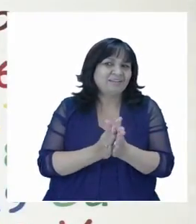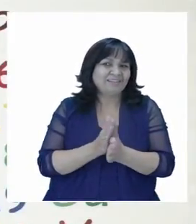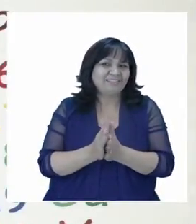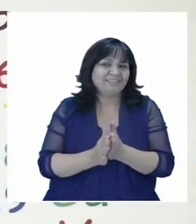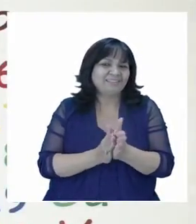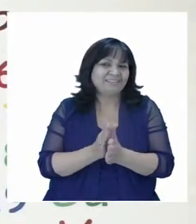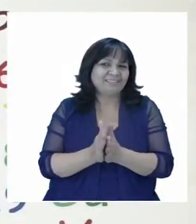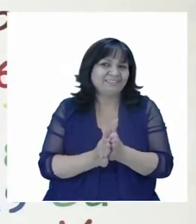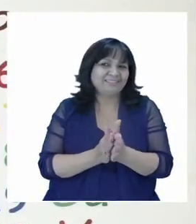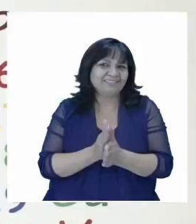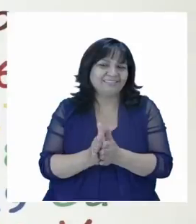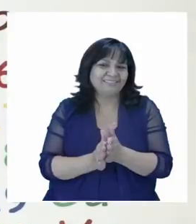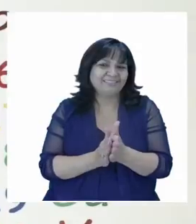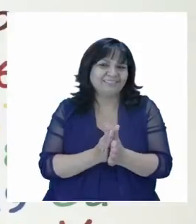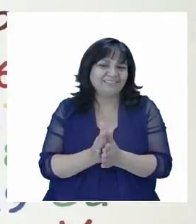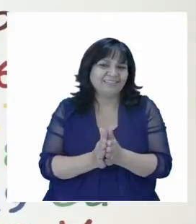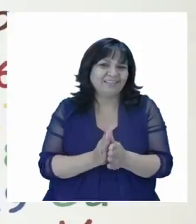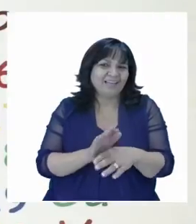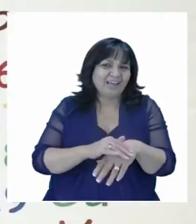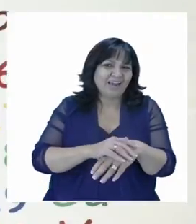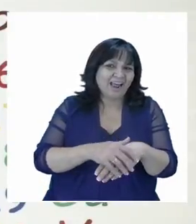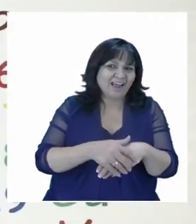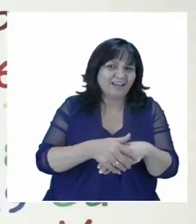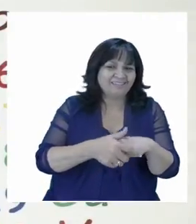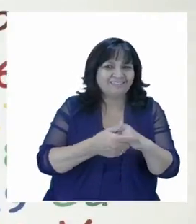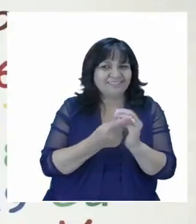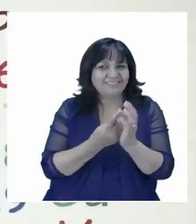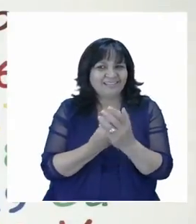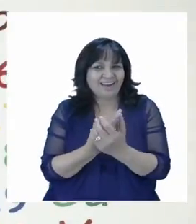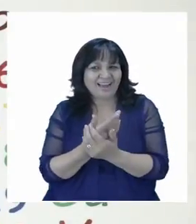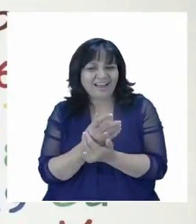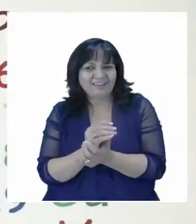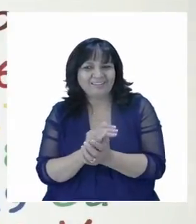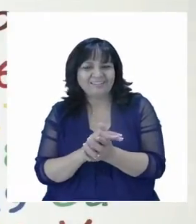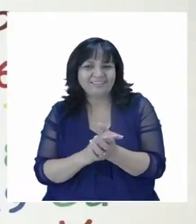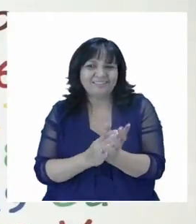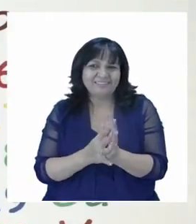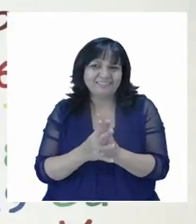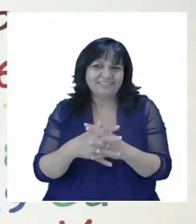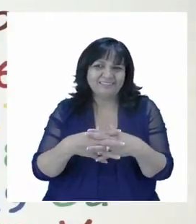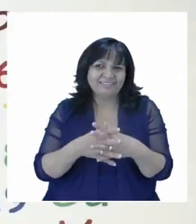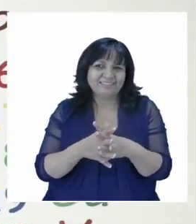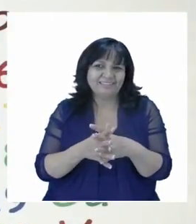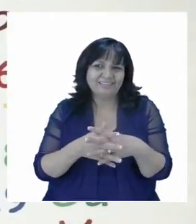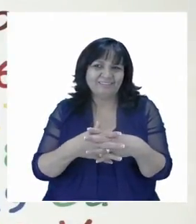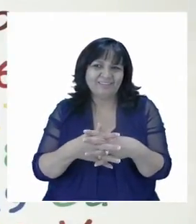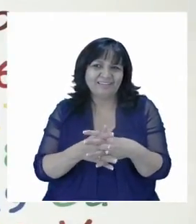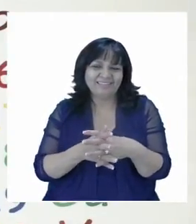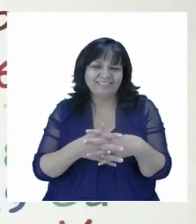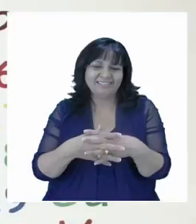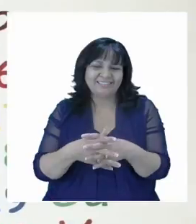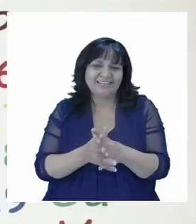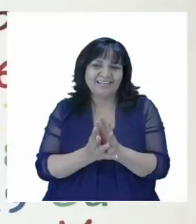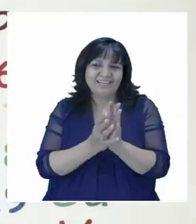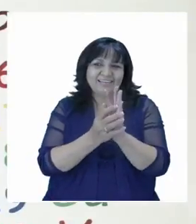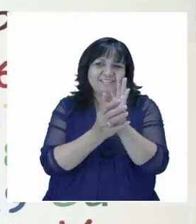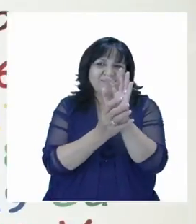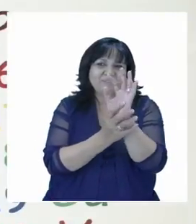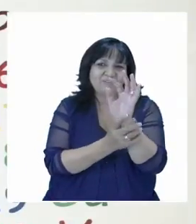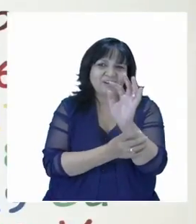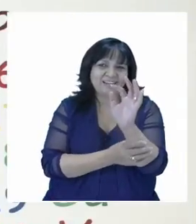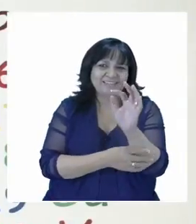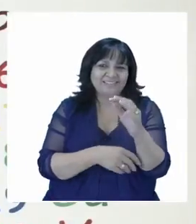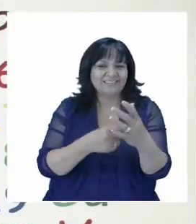inside, round and round, in between your fingers and